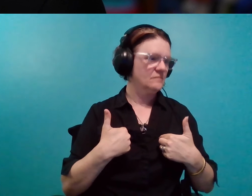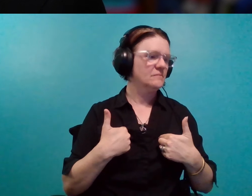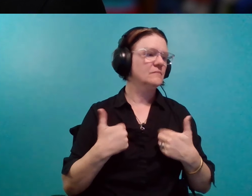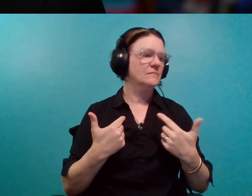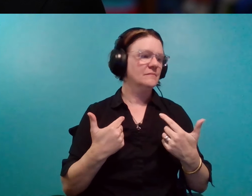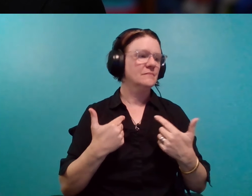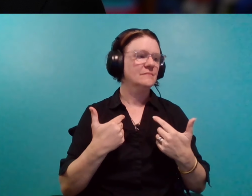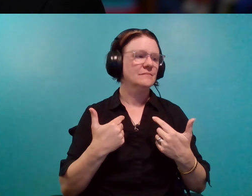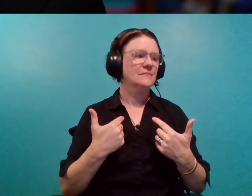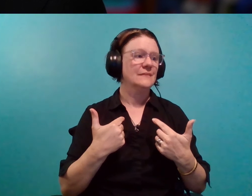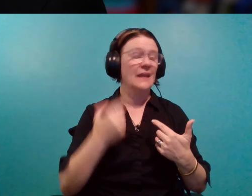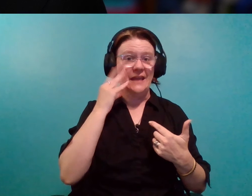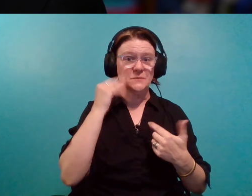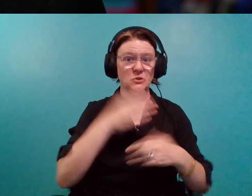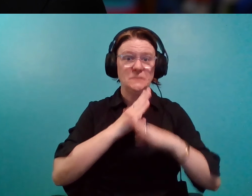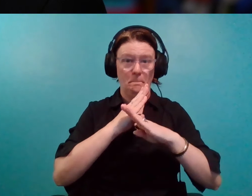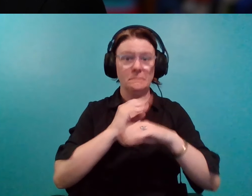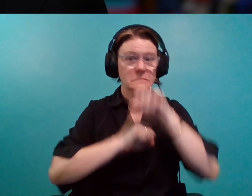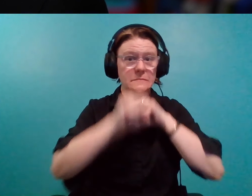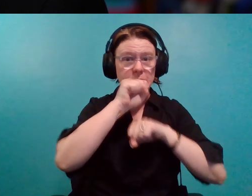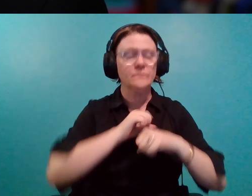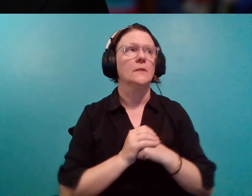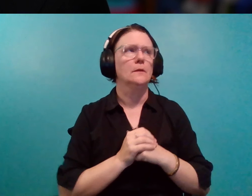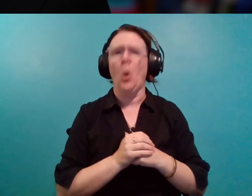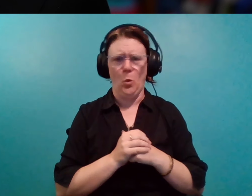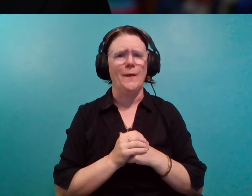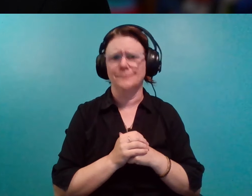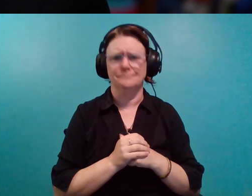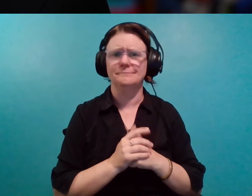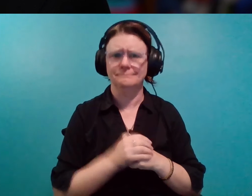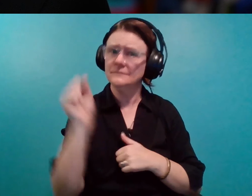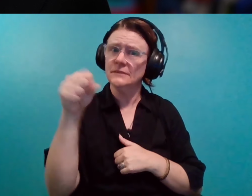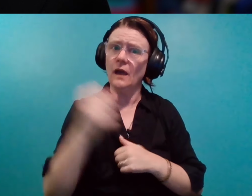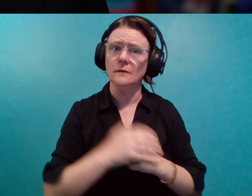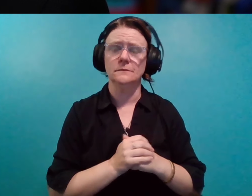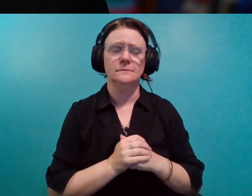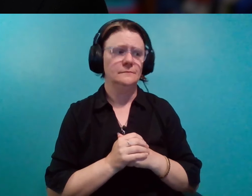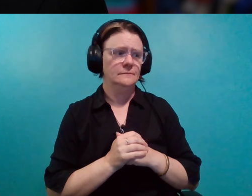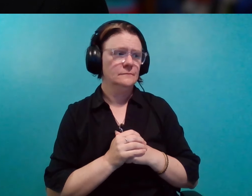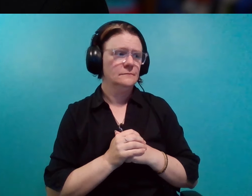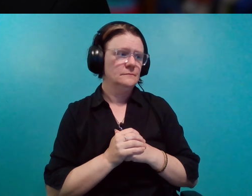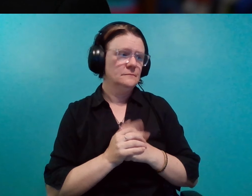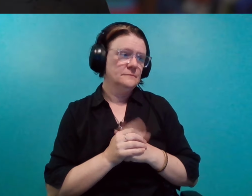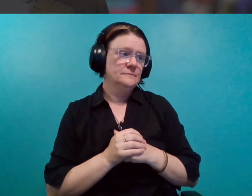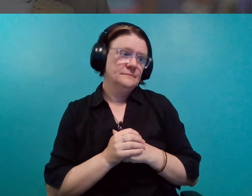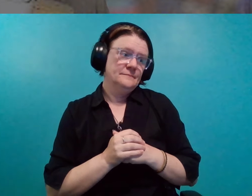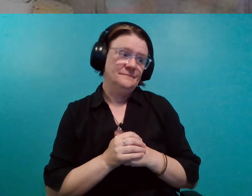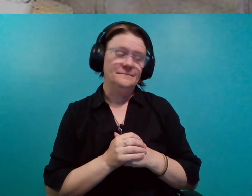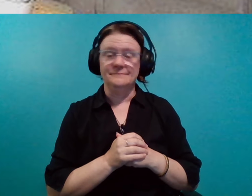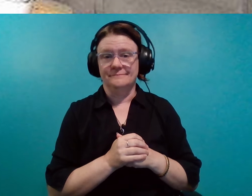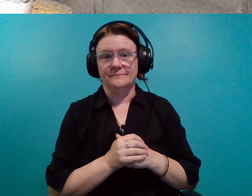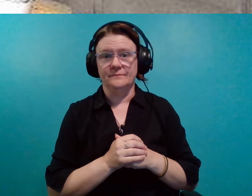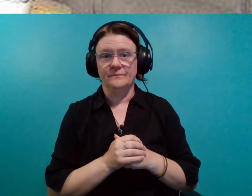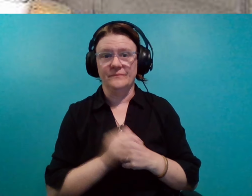but have I experienced barriers? Certainly. And that, I suppose